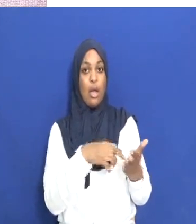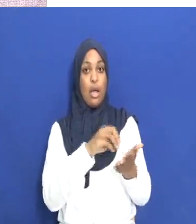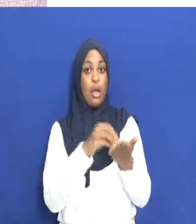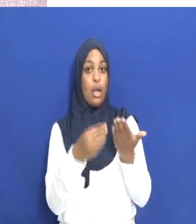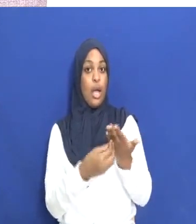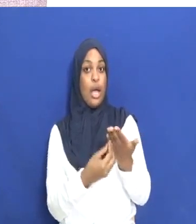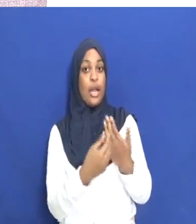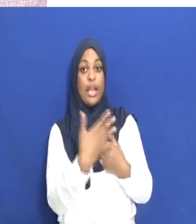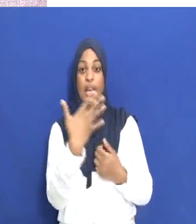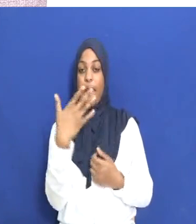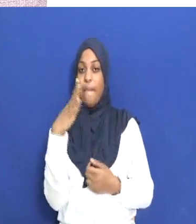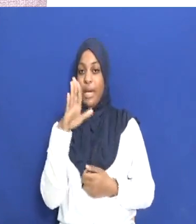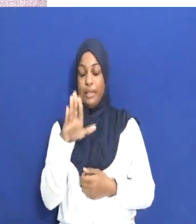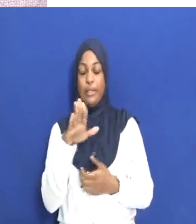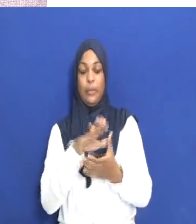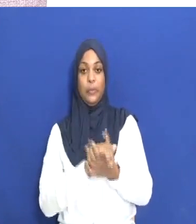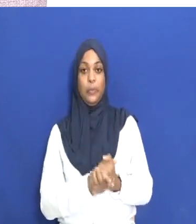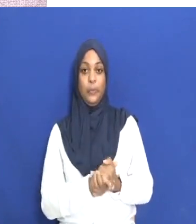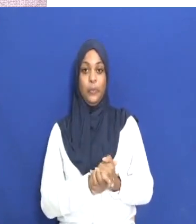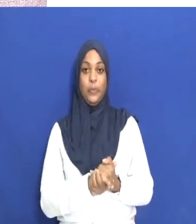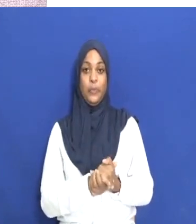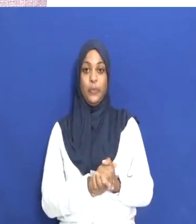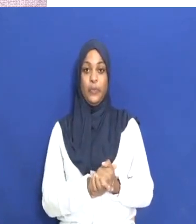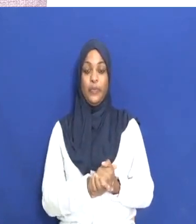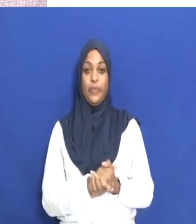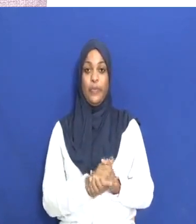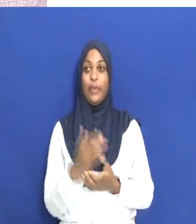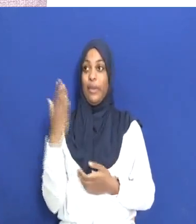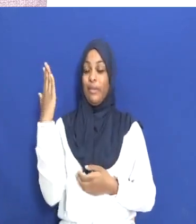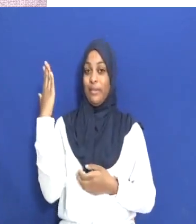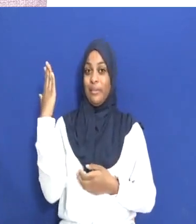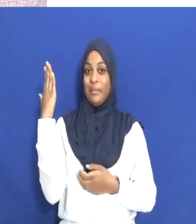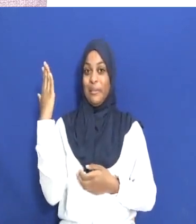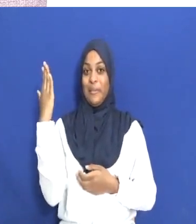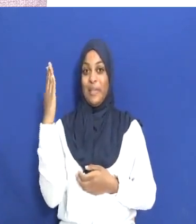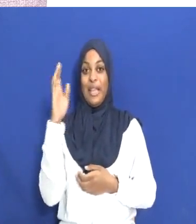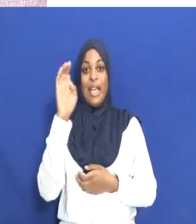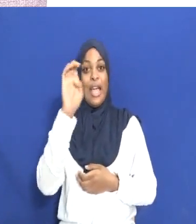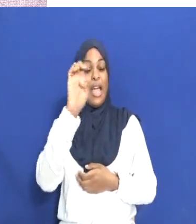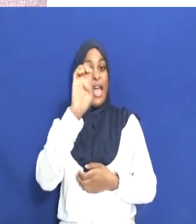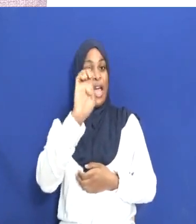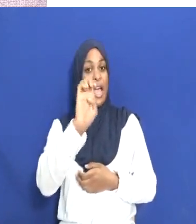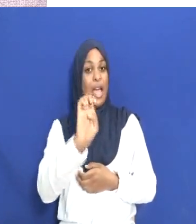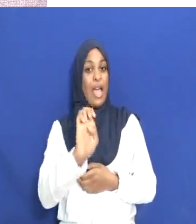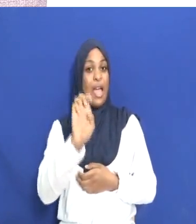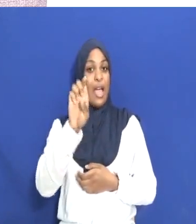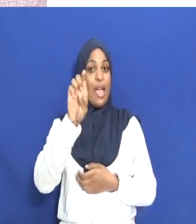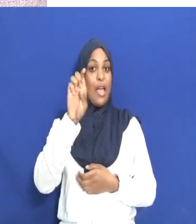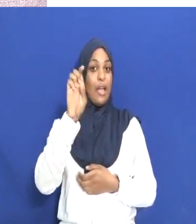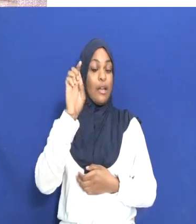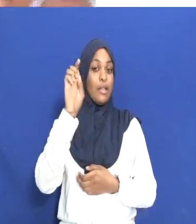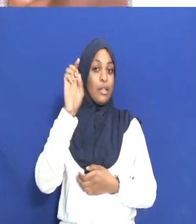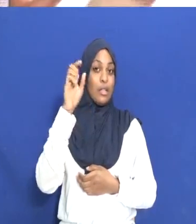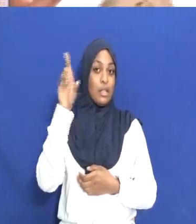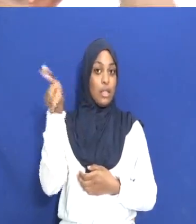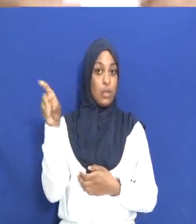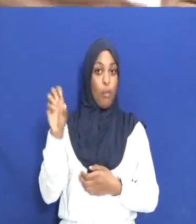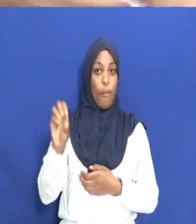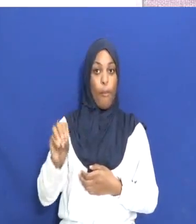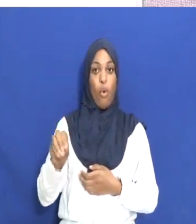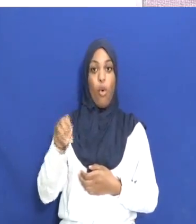the numbers represent exponent. The numbers represent exponent.